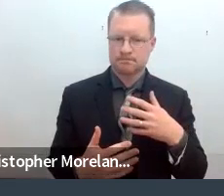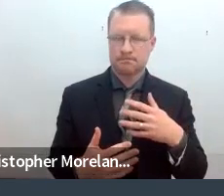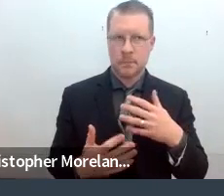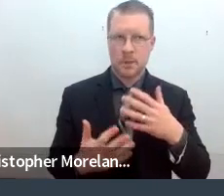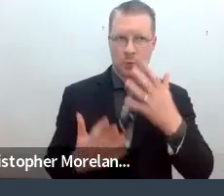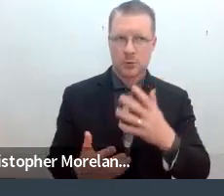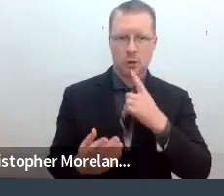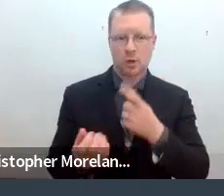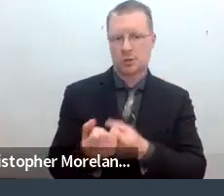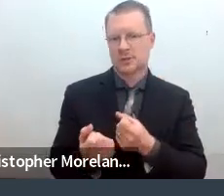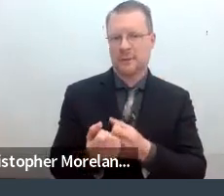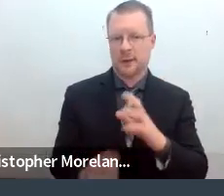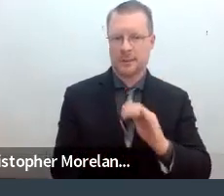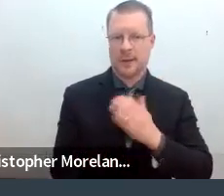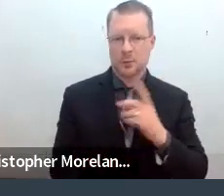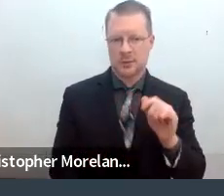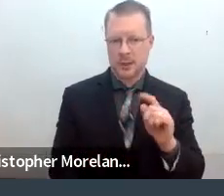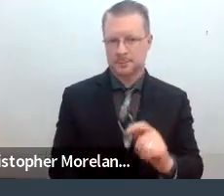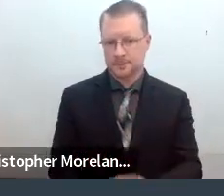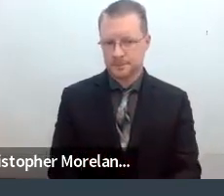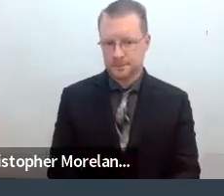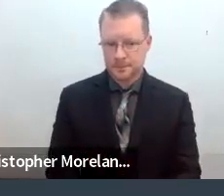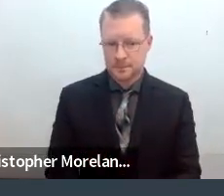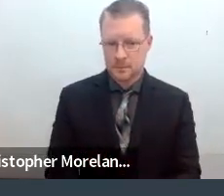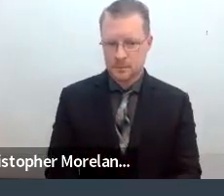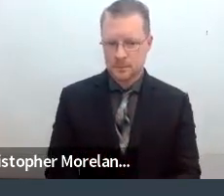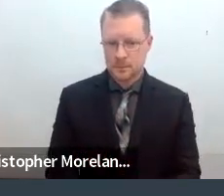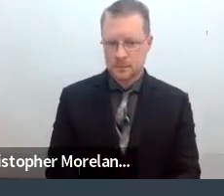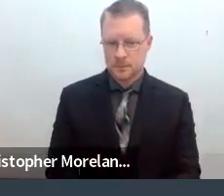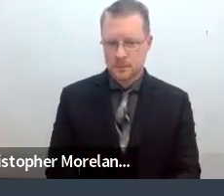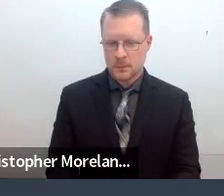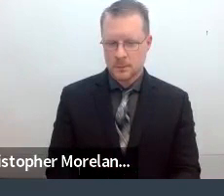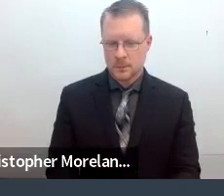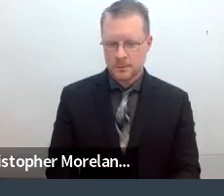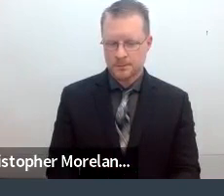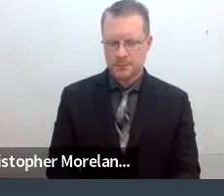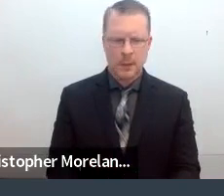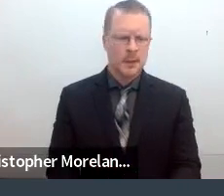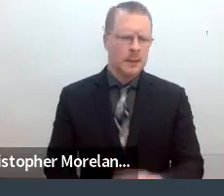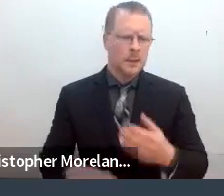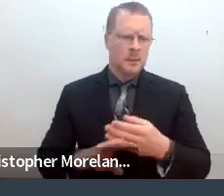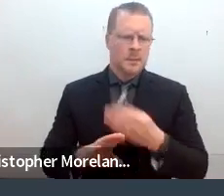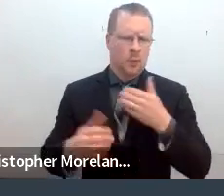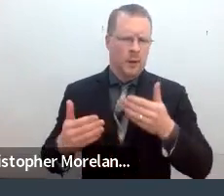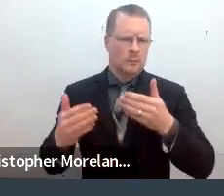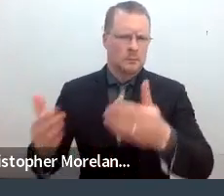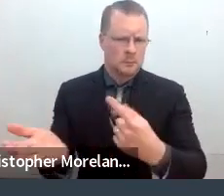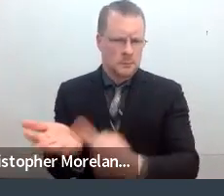It seems that those fears, unfortunately, are very well founded, as evidenced by this data.